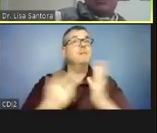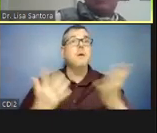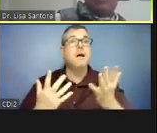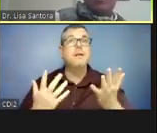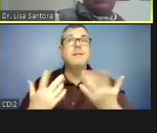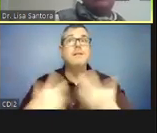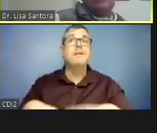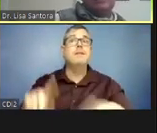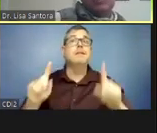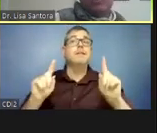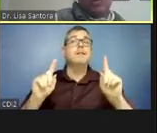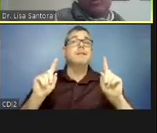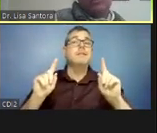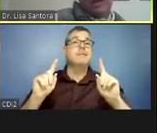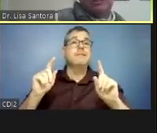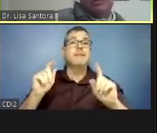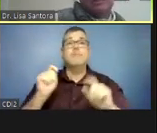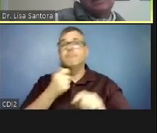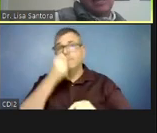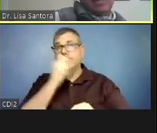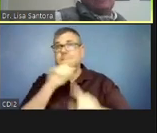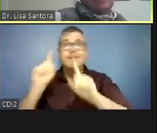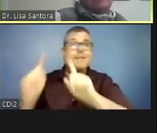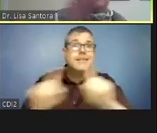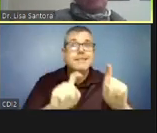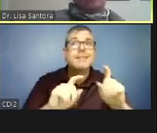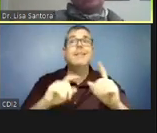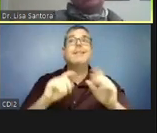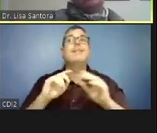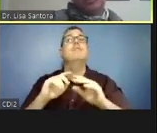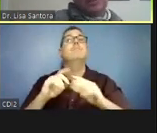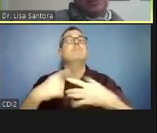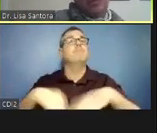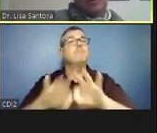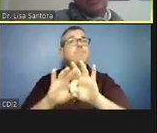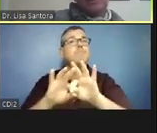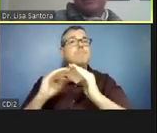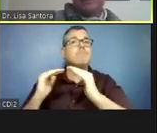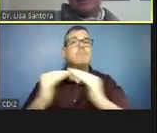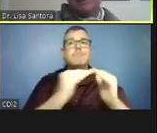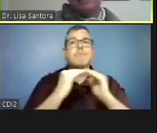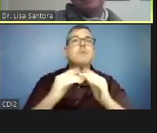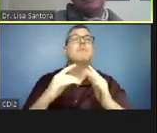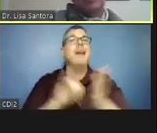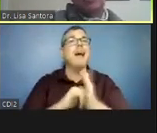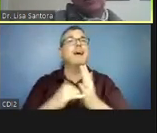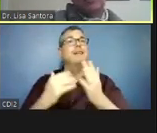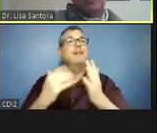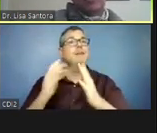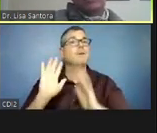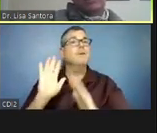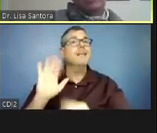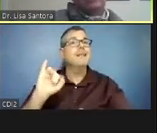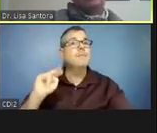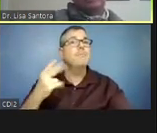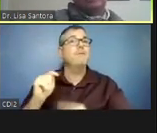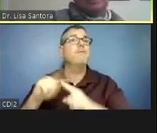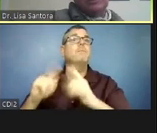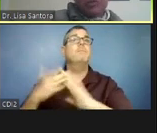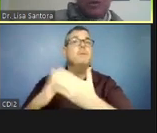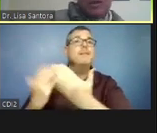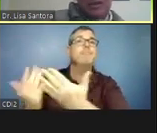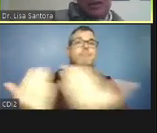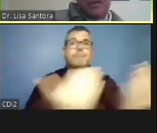our community to inform our strategies. And that now will conclude, and hopefully we'll be leaning into the summer where we have